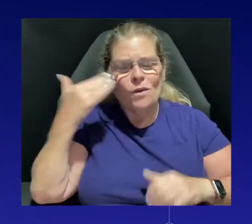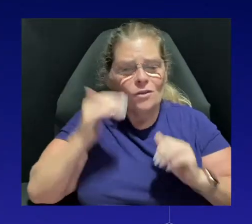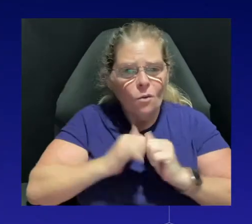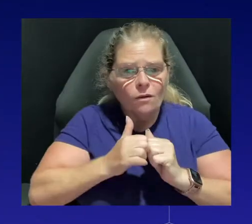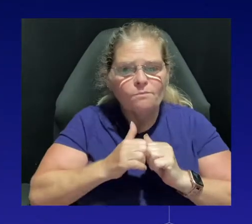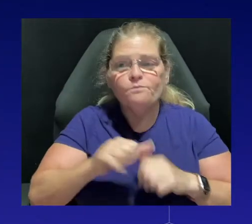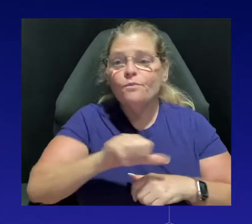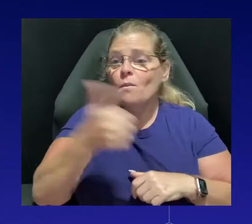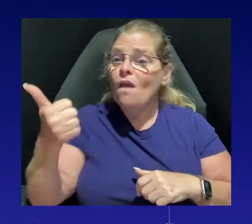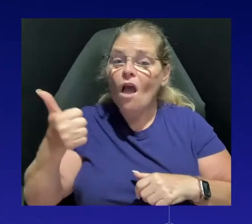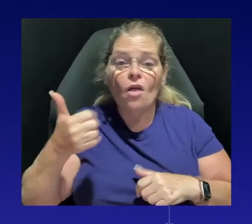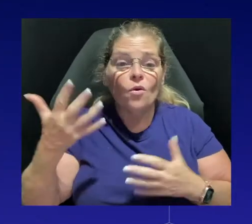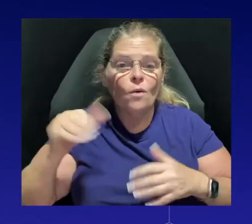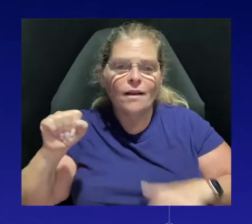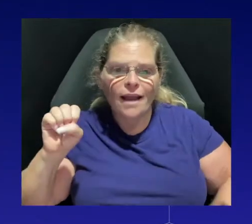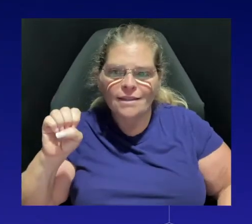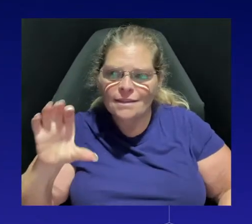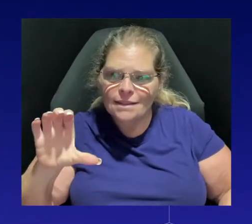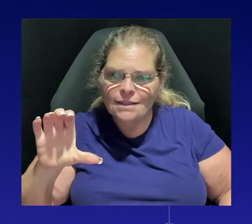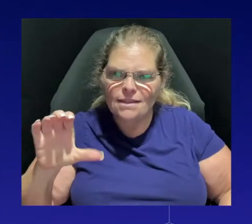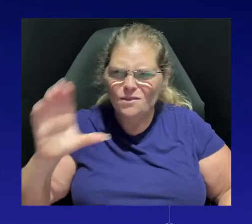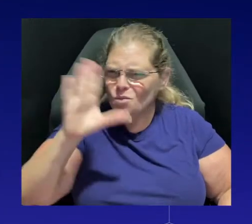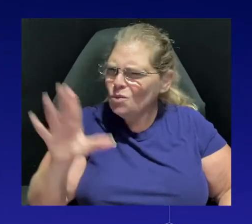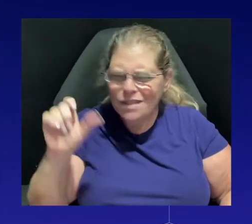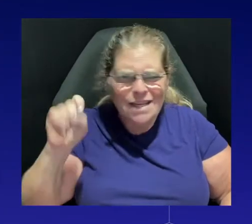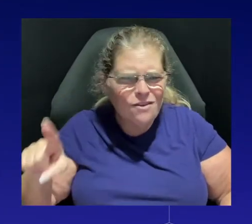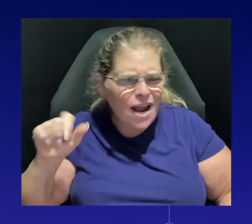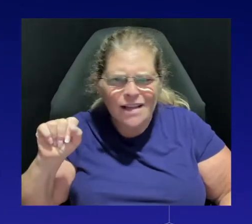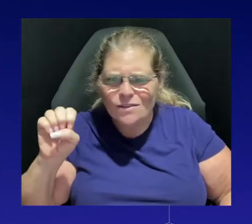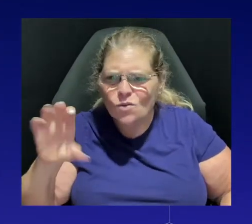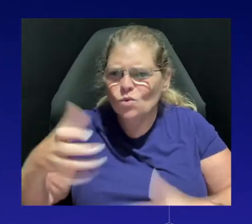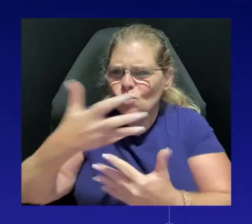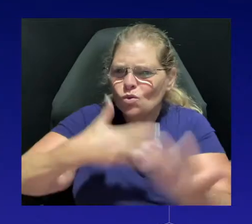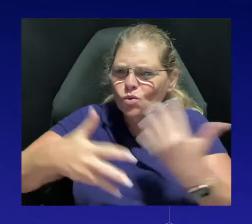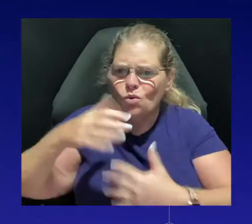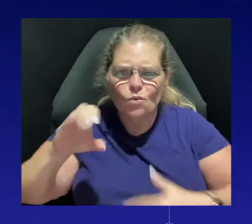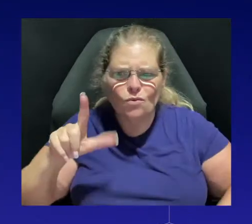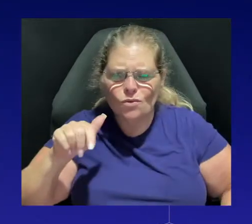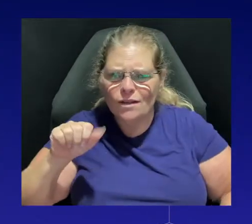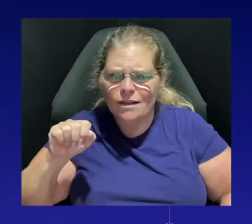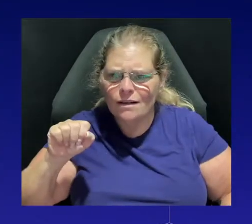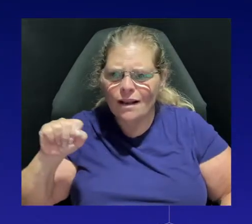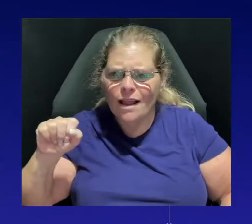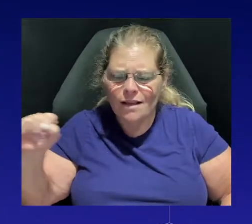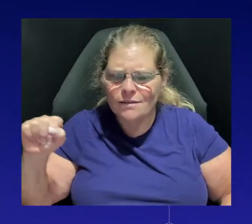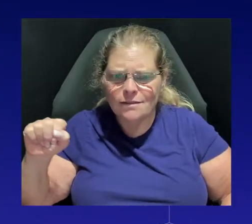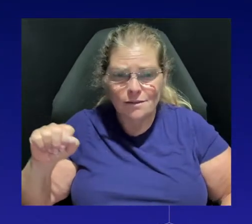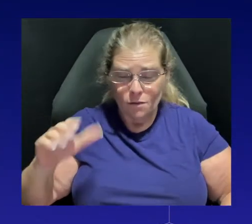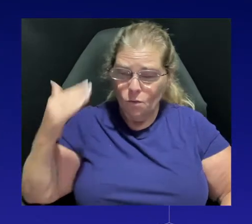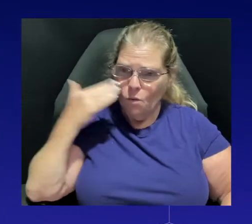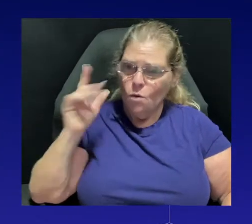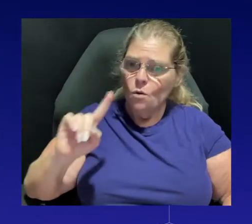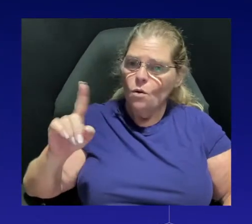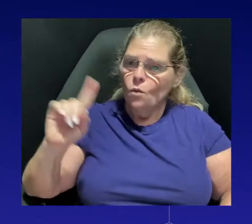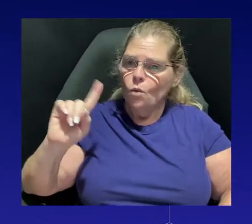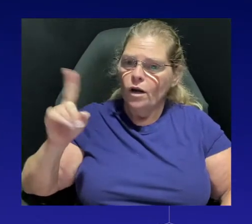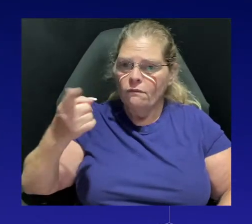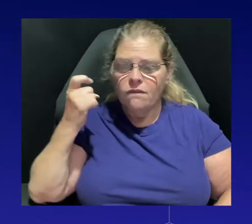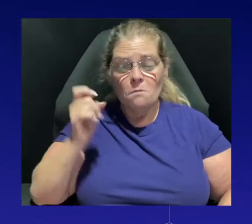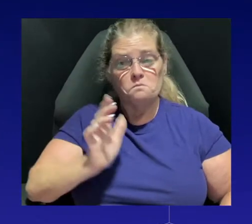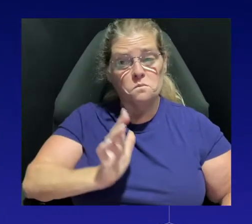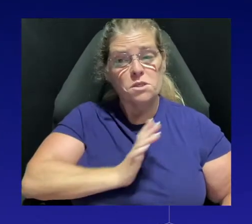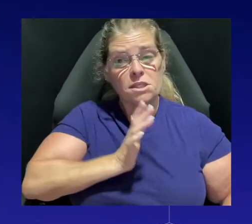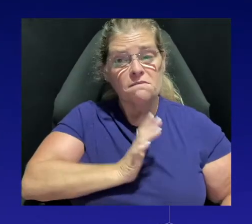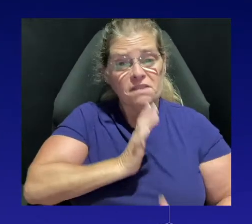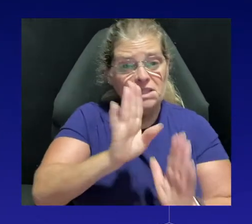status. We never ask about social class. We don't know where people come from, whether they come from a very sophisticated background